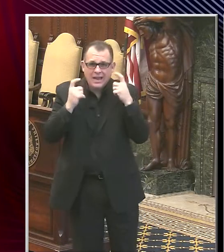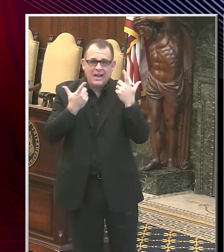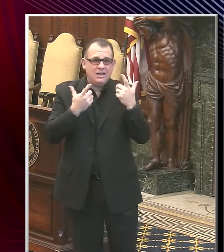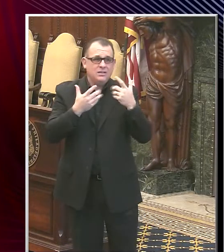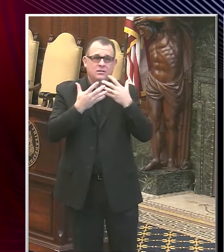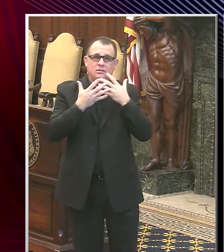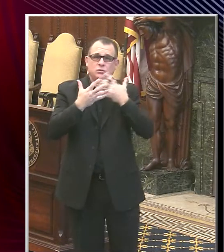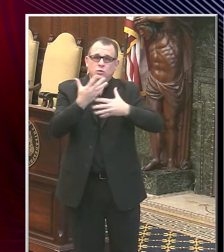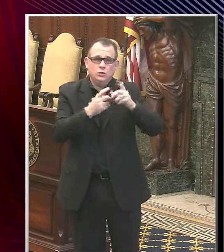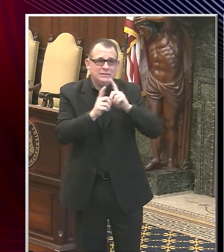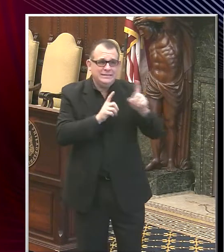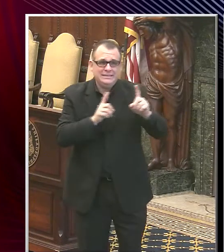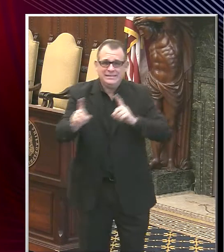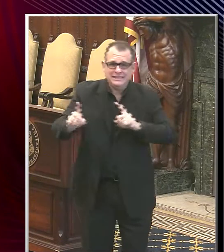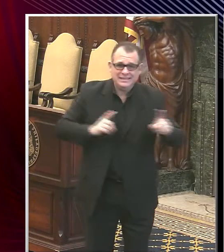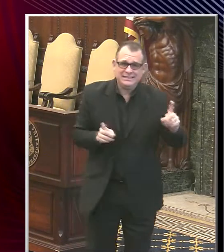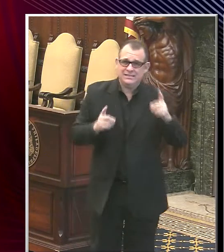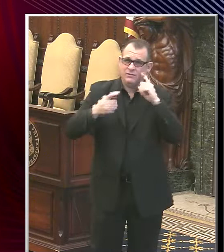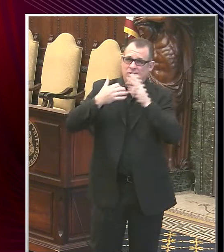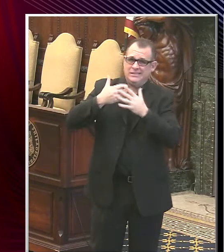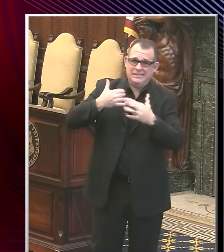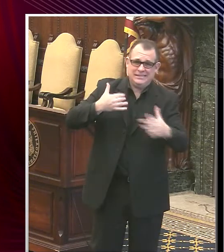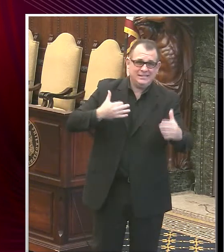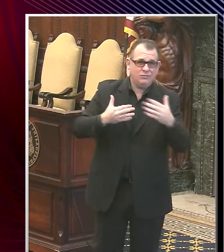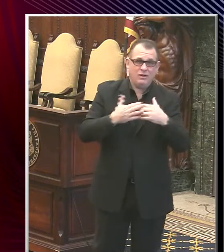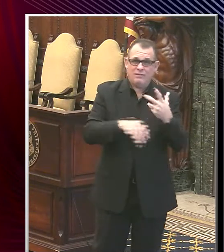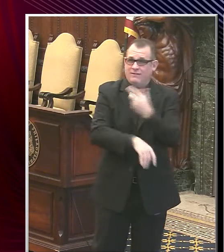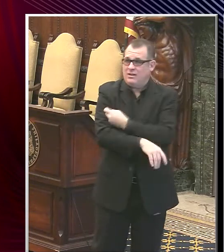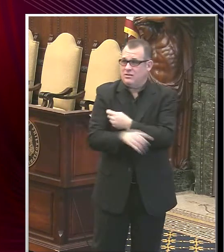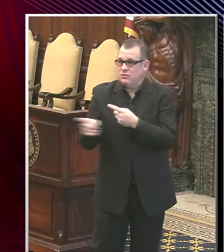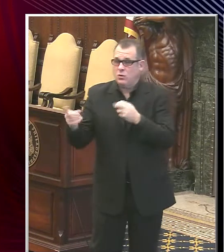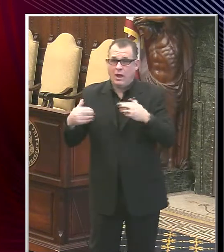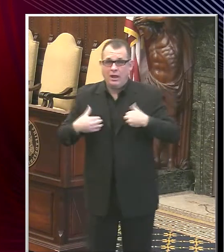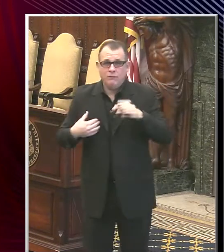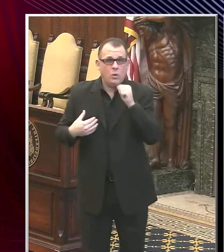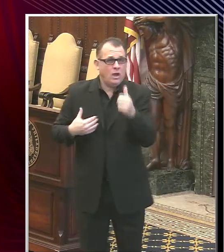practice social distancing for months anyway, whether we're vaccinated or not.